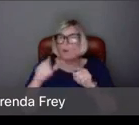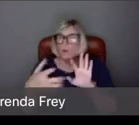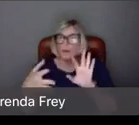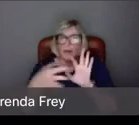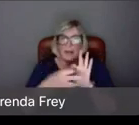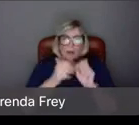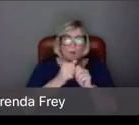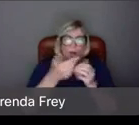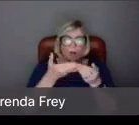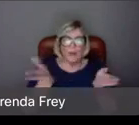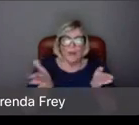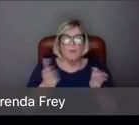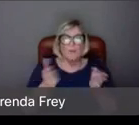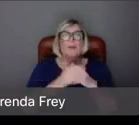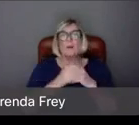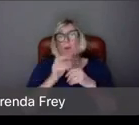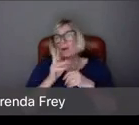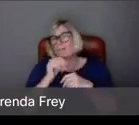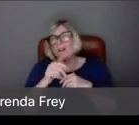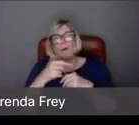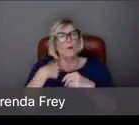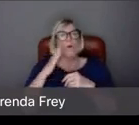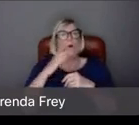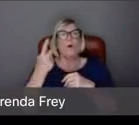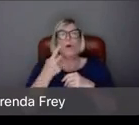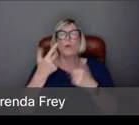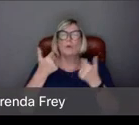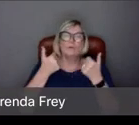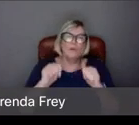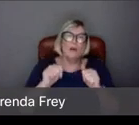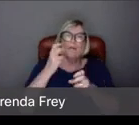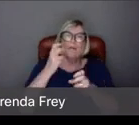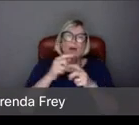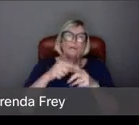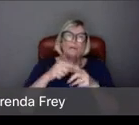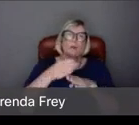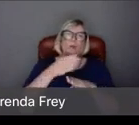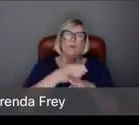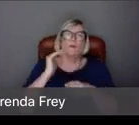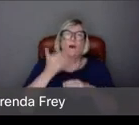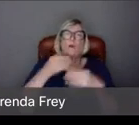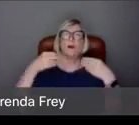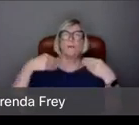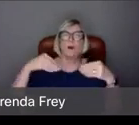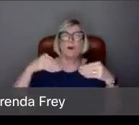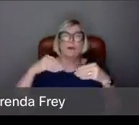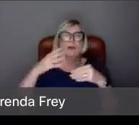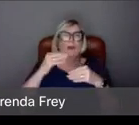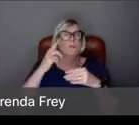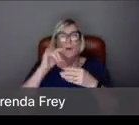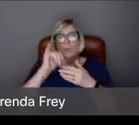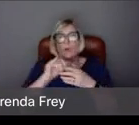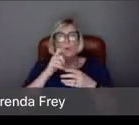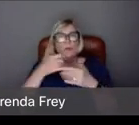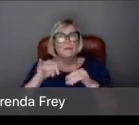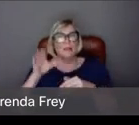them? So we will always endeavor to improve upon our marketing. And for those that are still tuning in